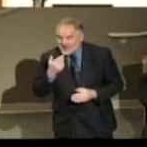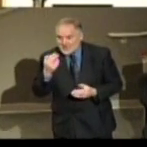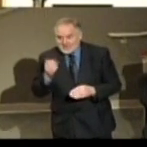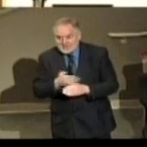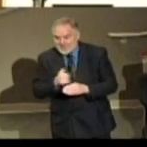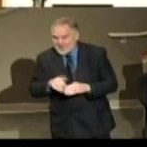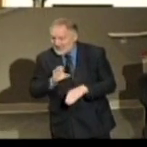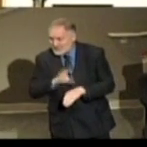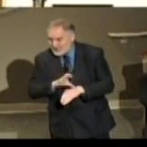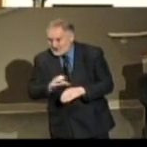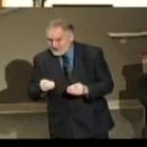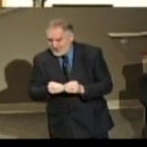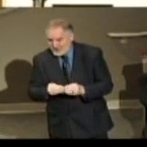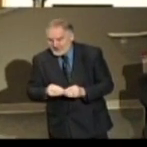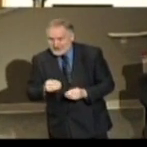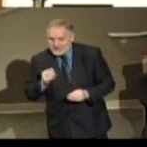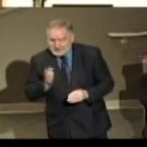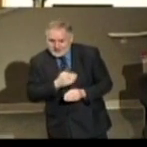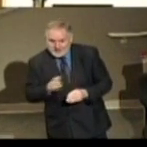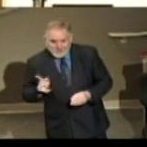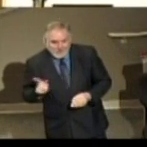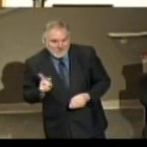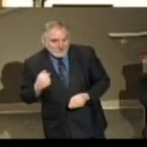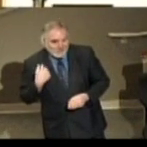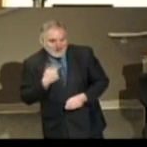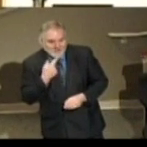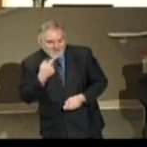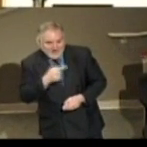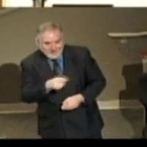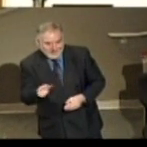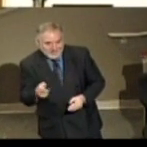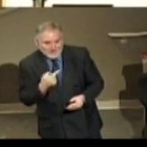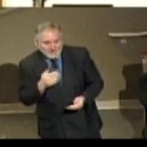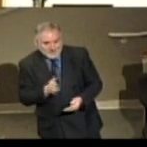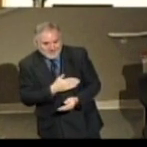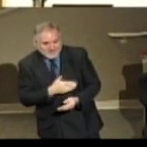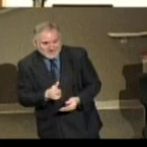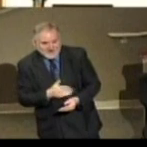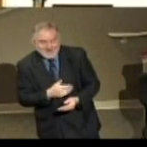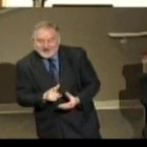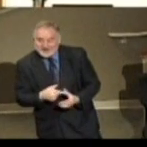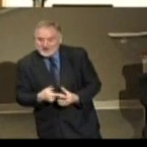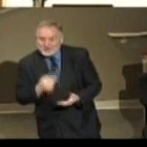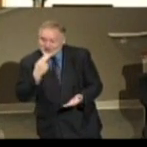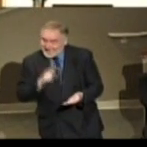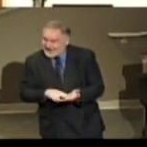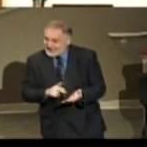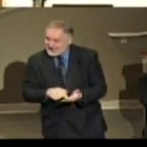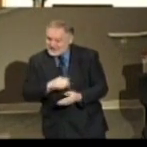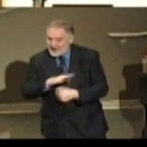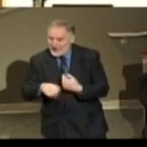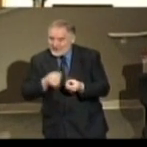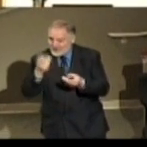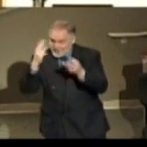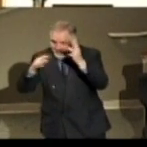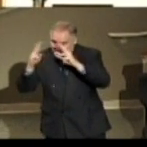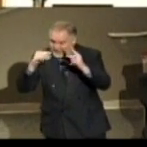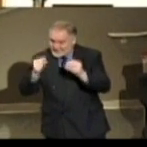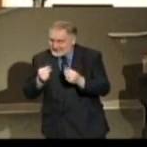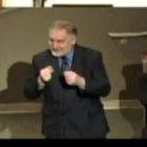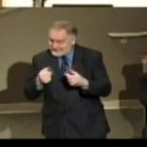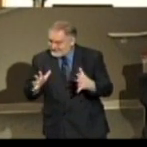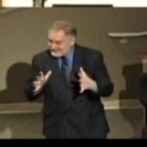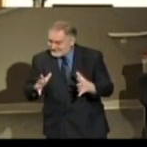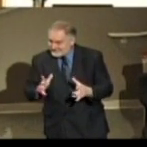churches anymore. You sing where we say to sing. Sign this, and every worry you have is over." That